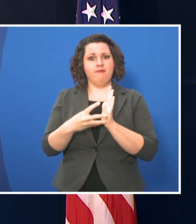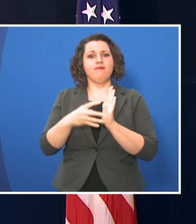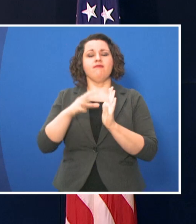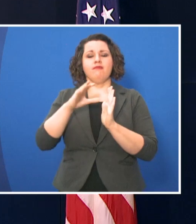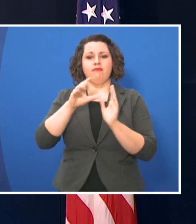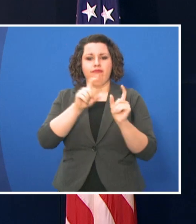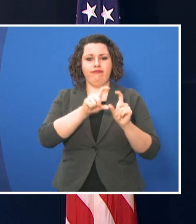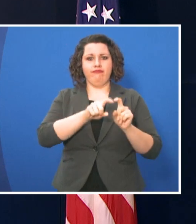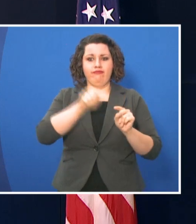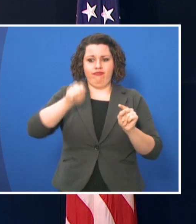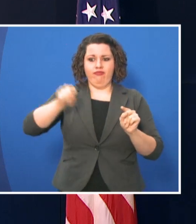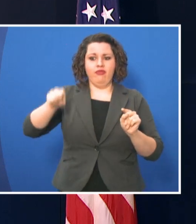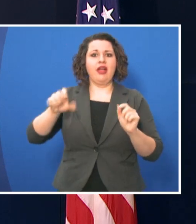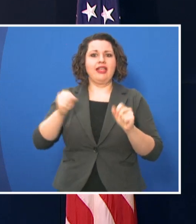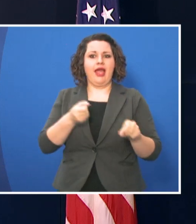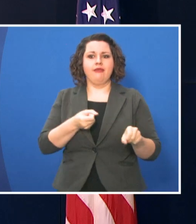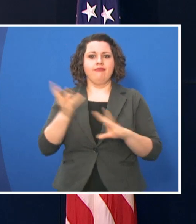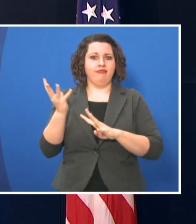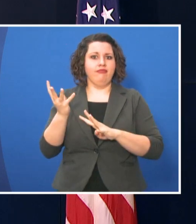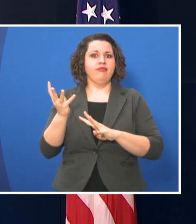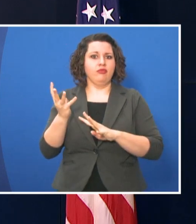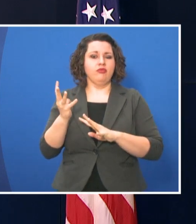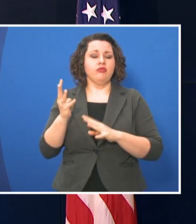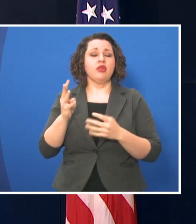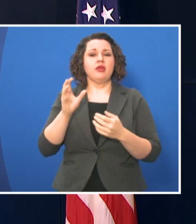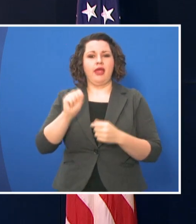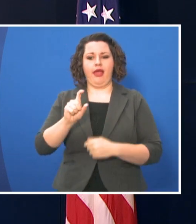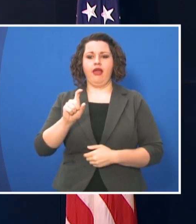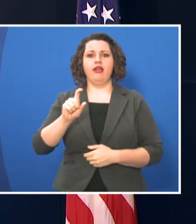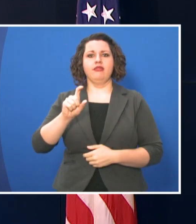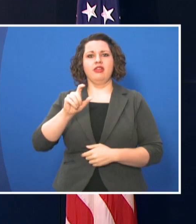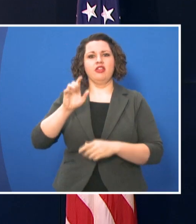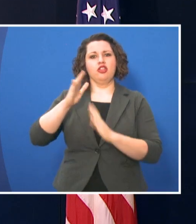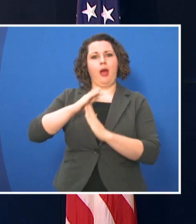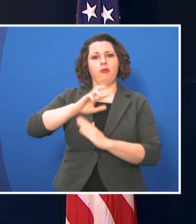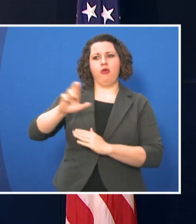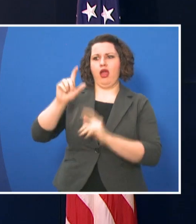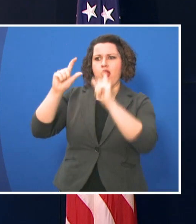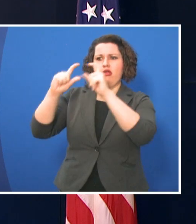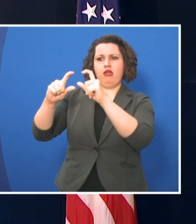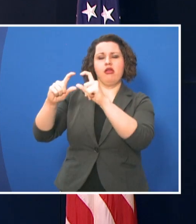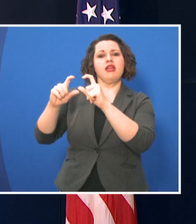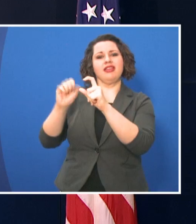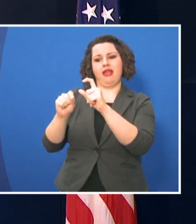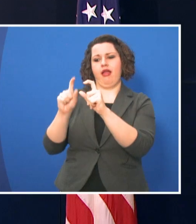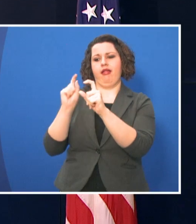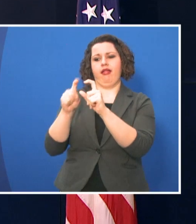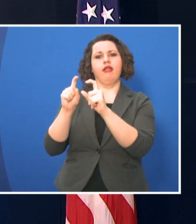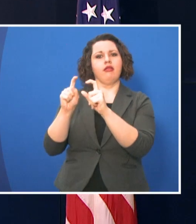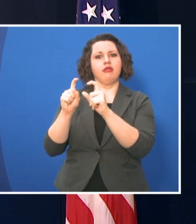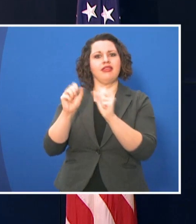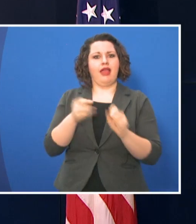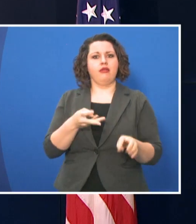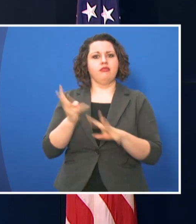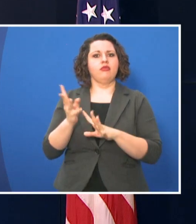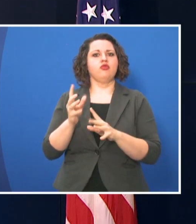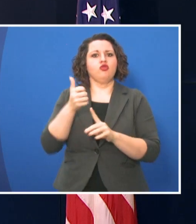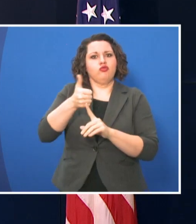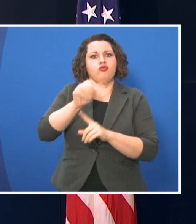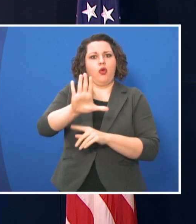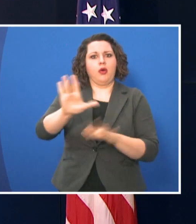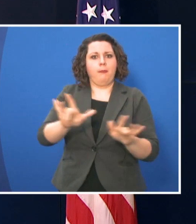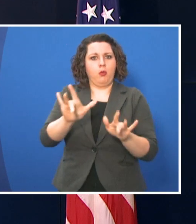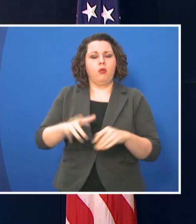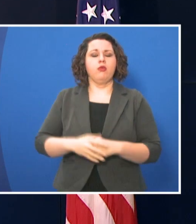to a spreadsheet by simply clicking on the icon in the top right corner of each item. So let's move on to case